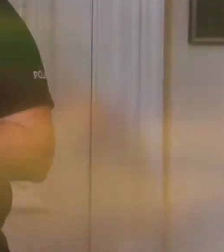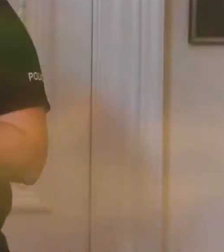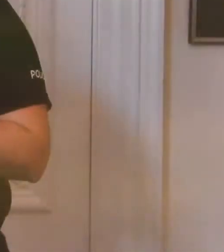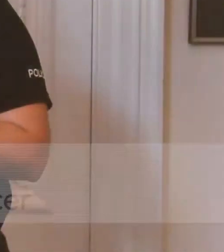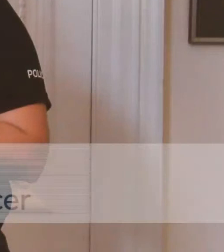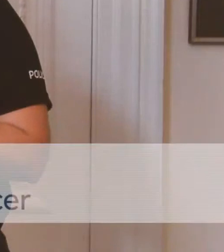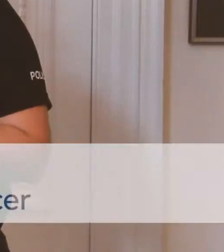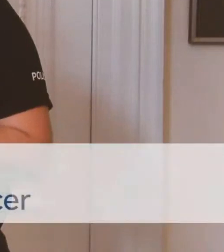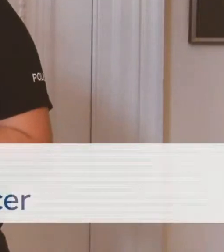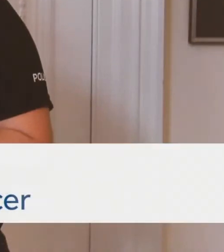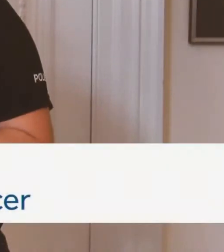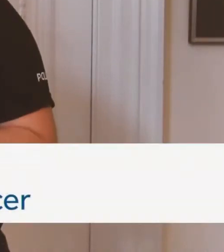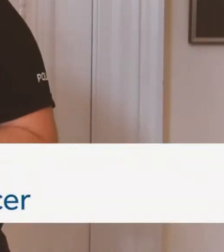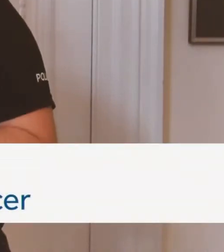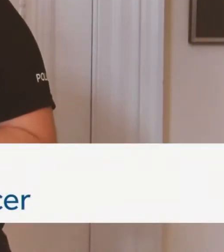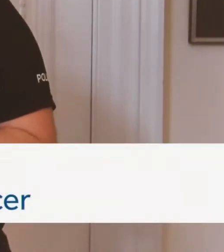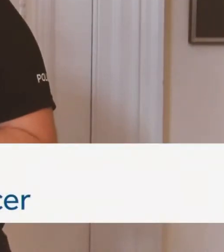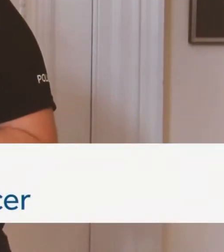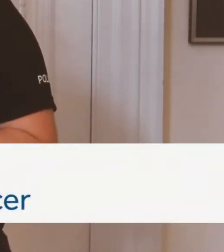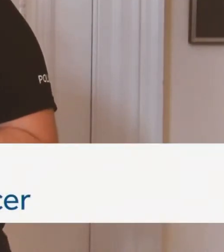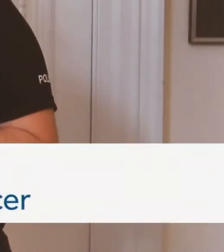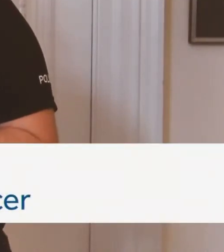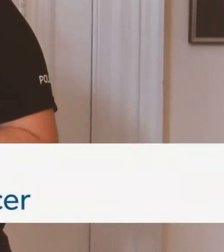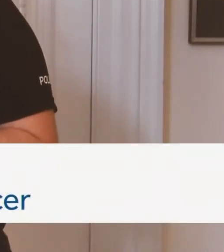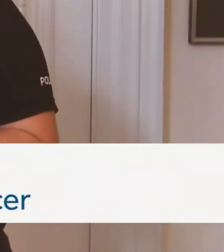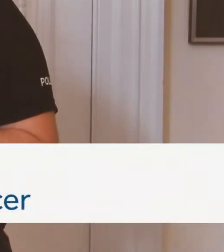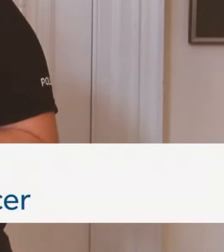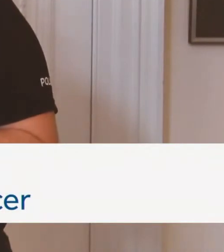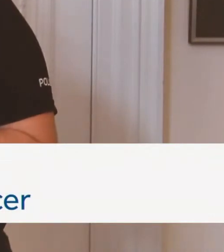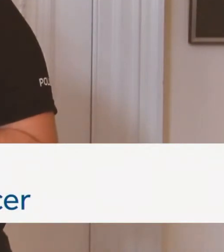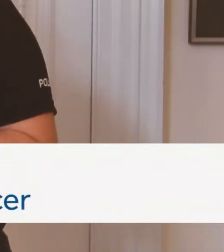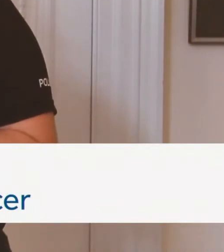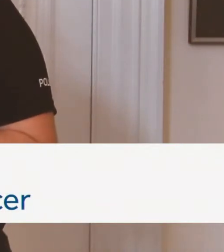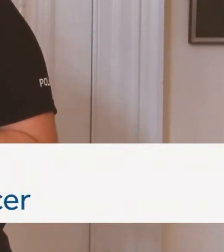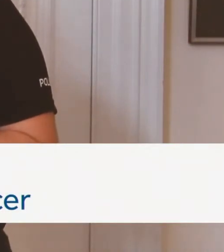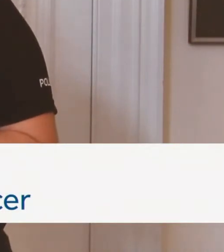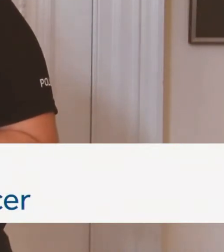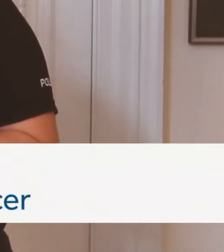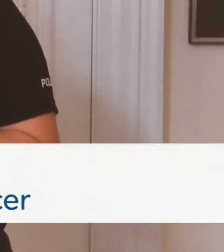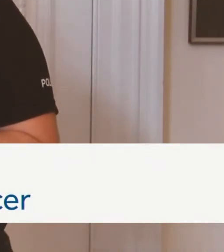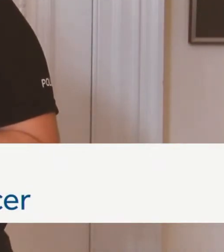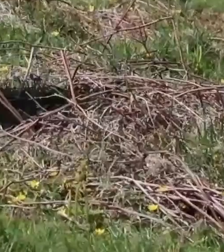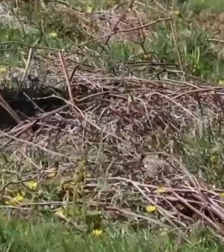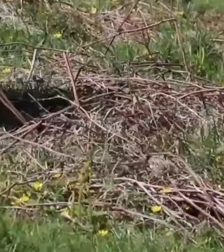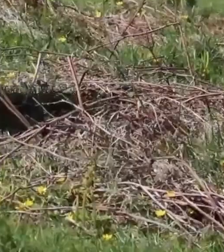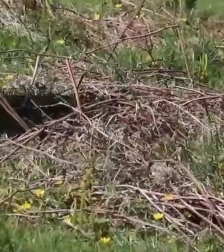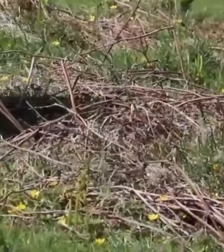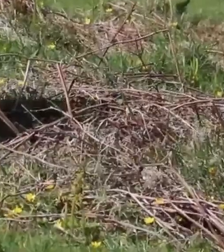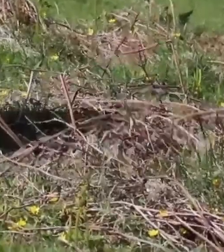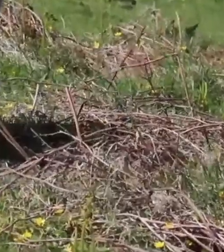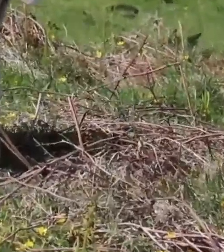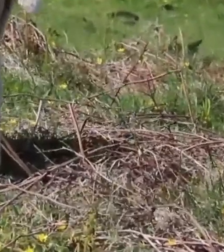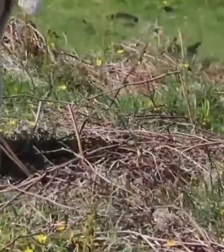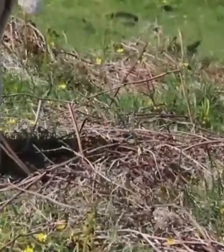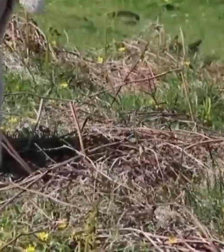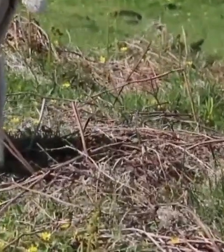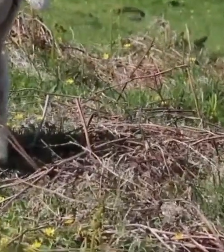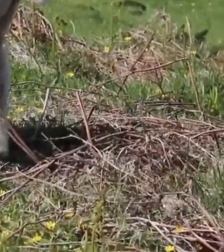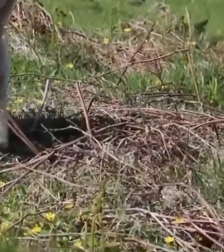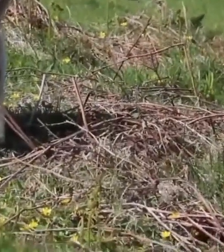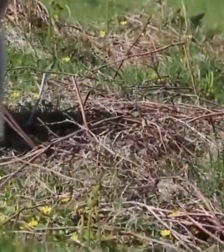The National Police Chiefs Council have recently run a report on livestock worrying, which highlights the scale of dog attacks on livestock and the challenges faced by